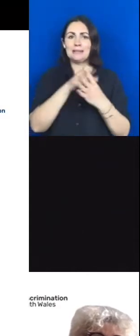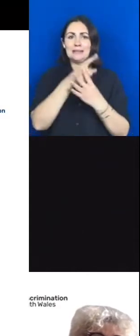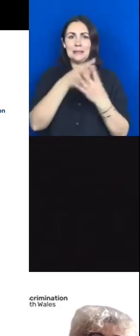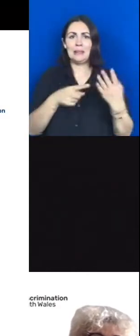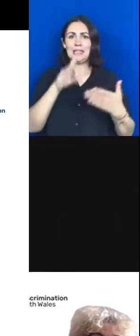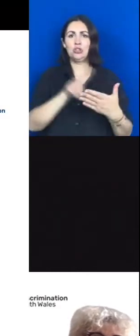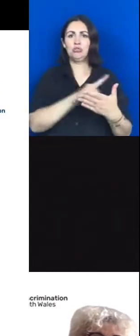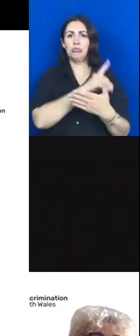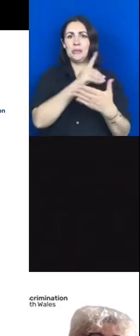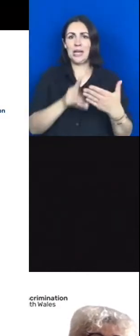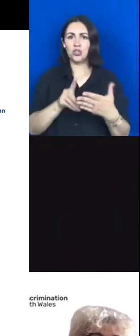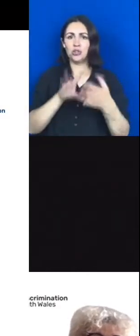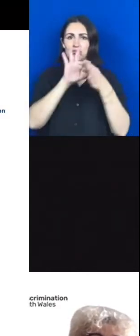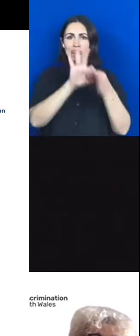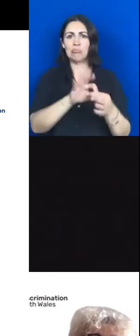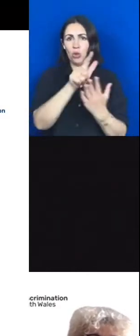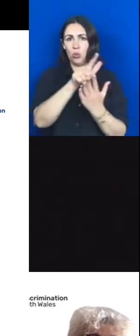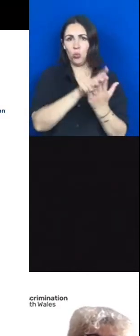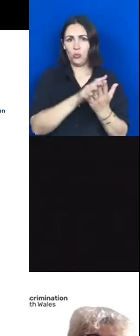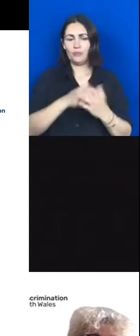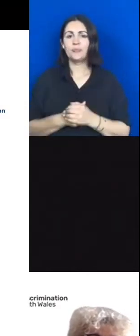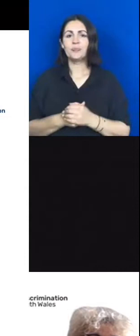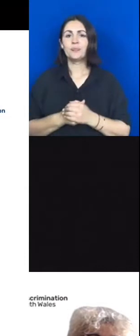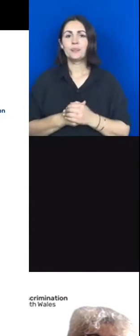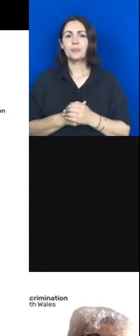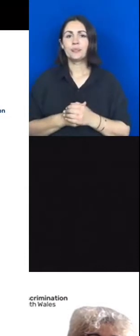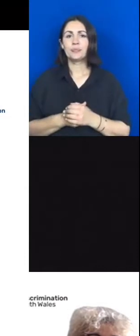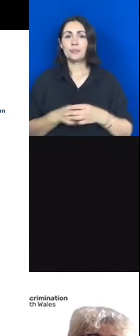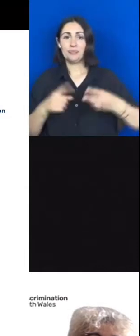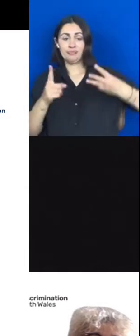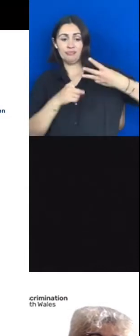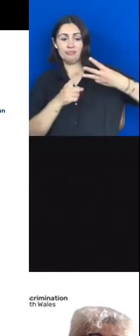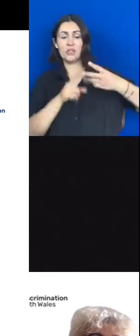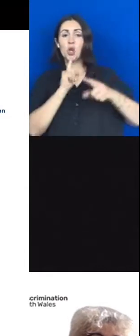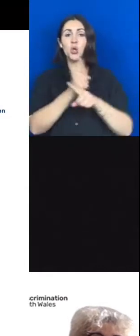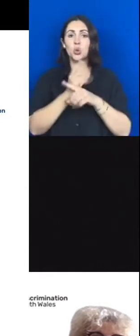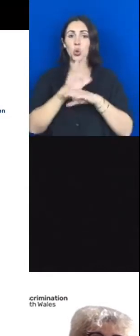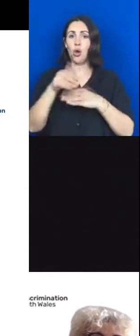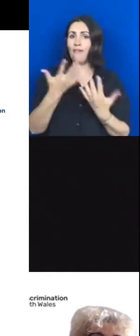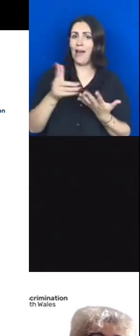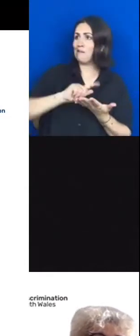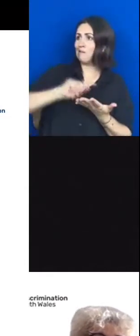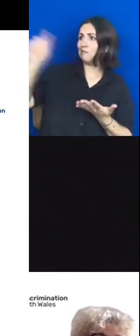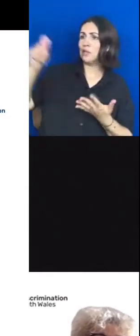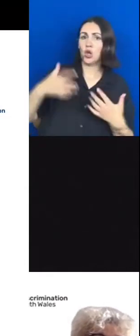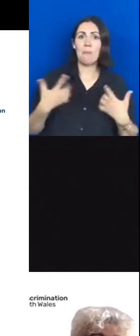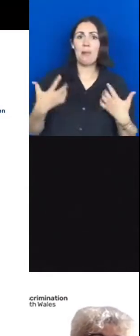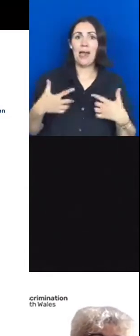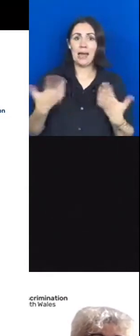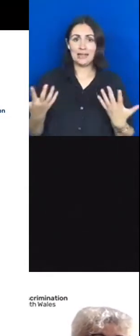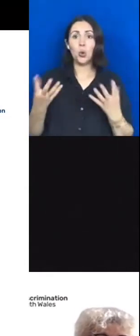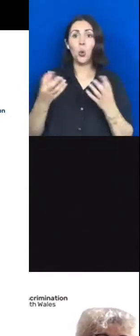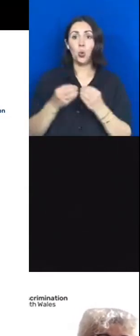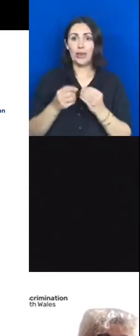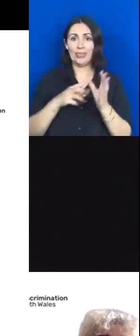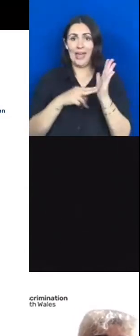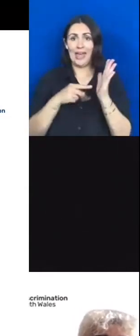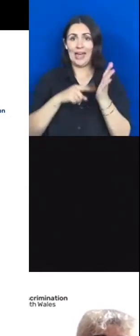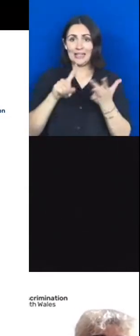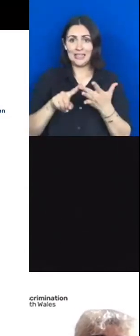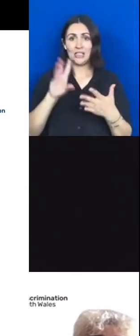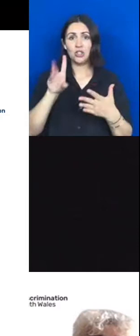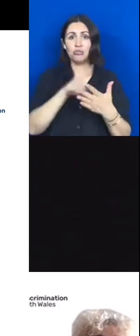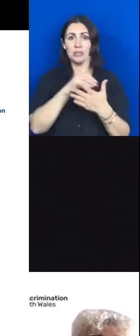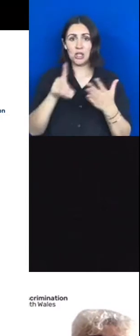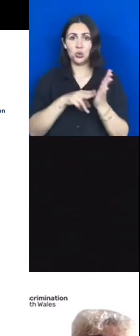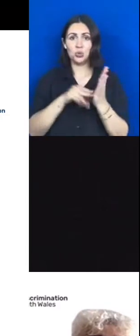Then we'll discuss lodging a complaint with Anti-Discrimination New South Wales, how conciliation works, and then